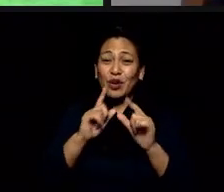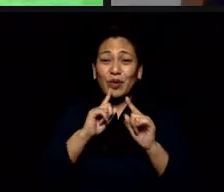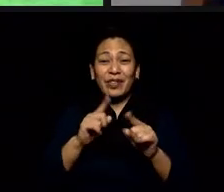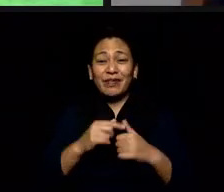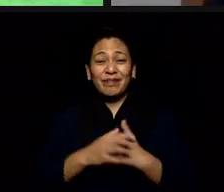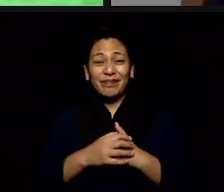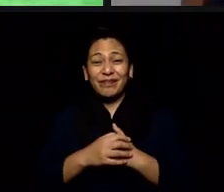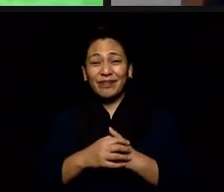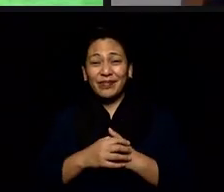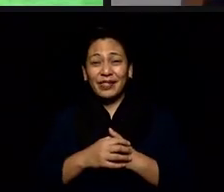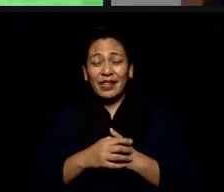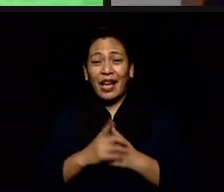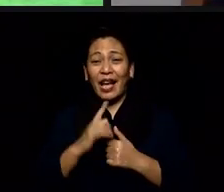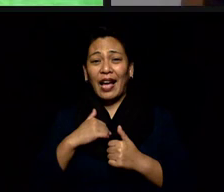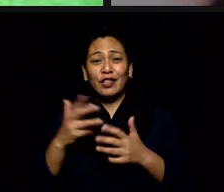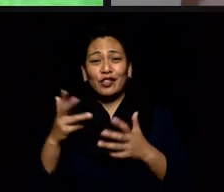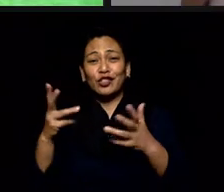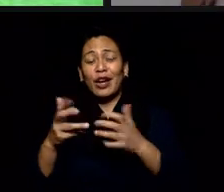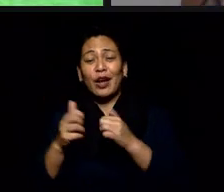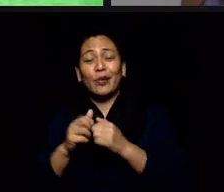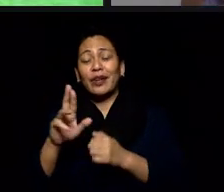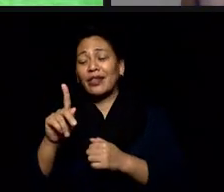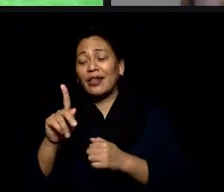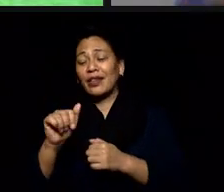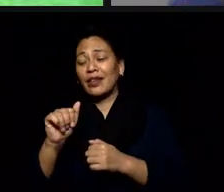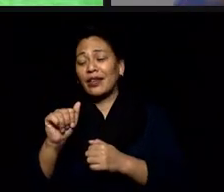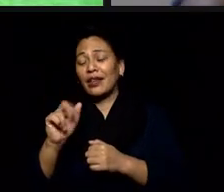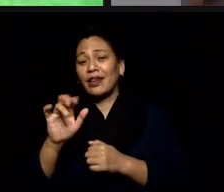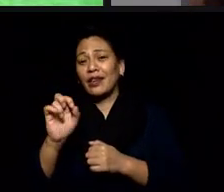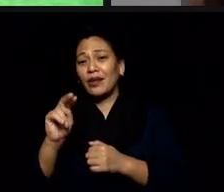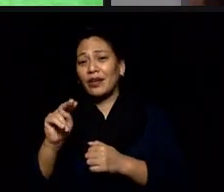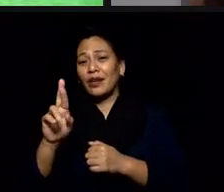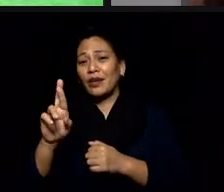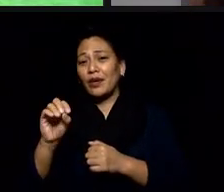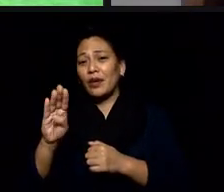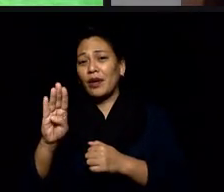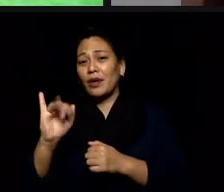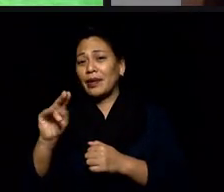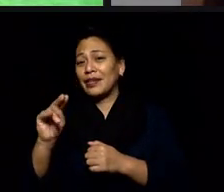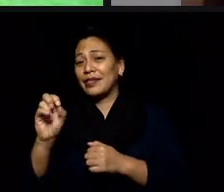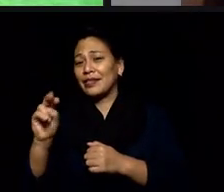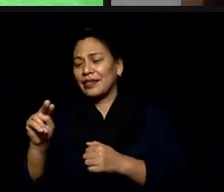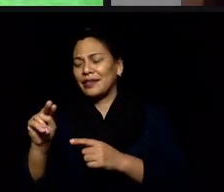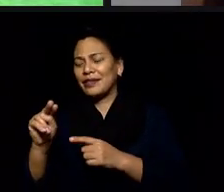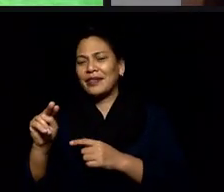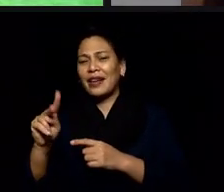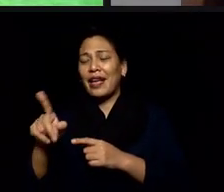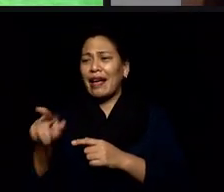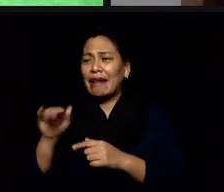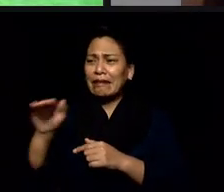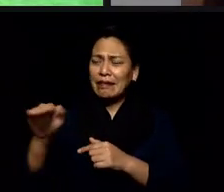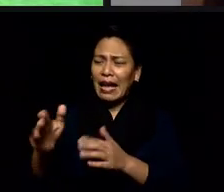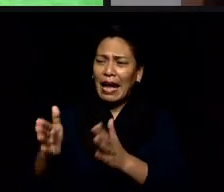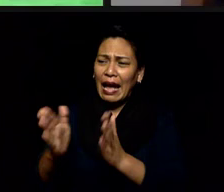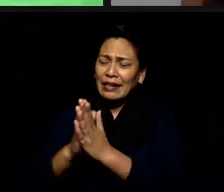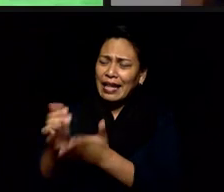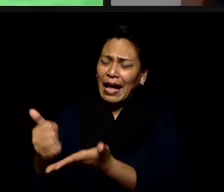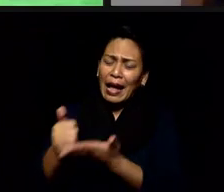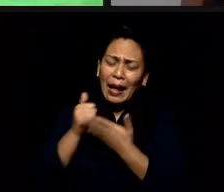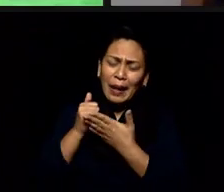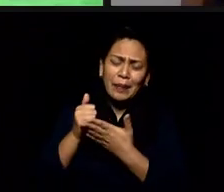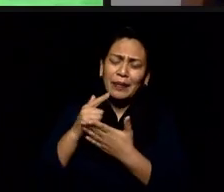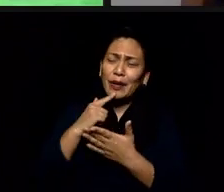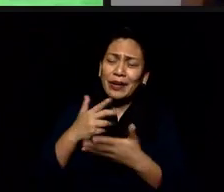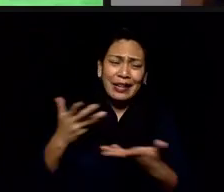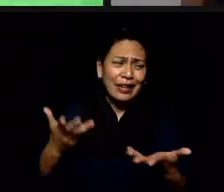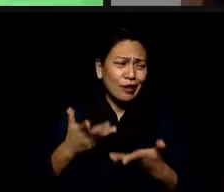the wonderful, amazing Karen Robinson, and I was like, help me, lady. you got to help me. We've been here. I am